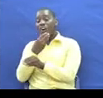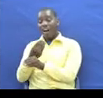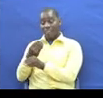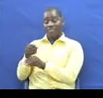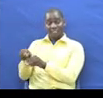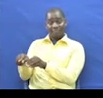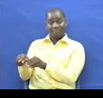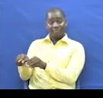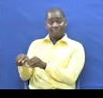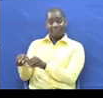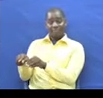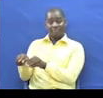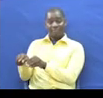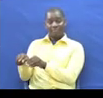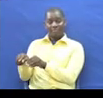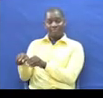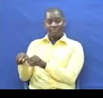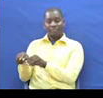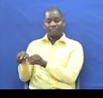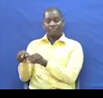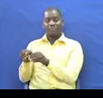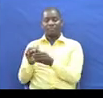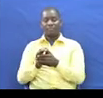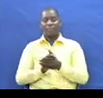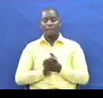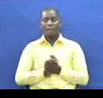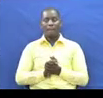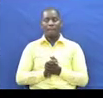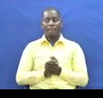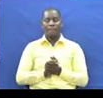Set B, set of